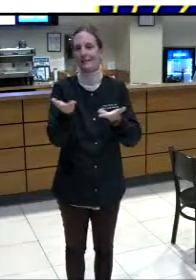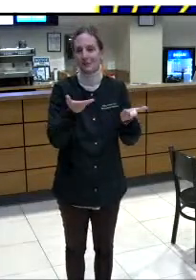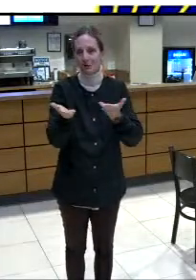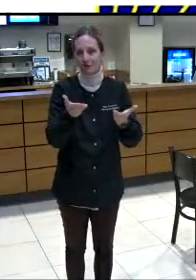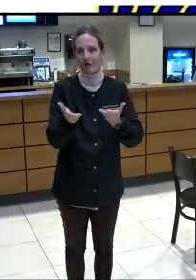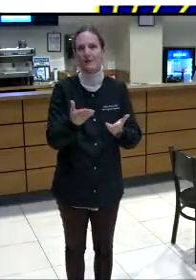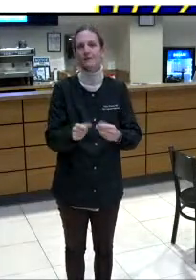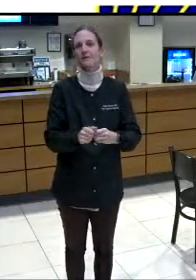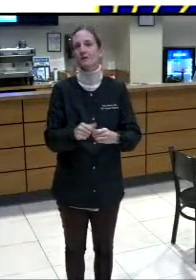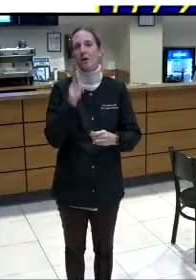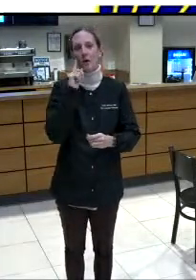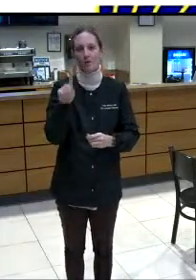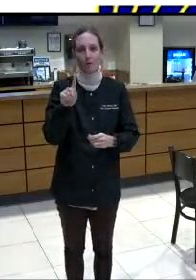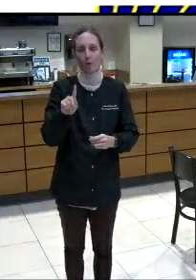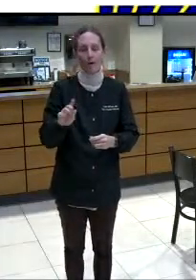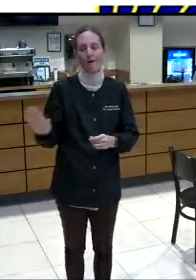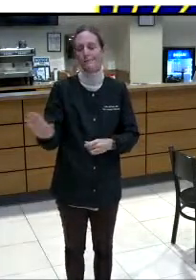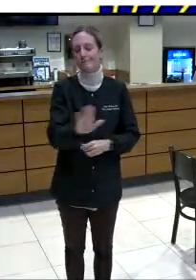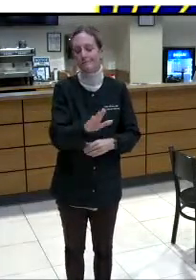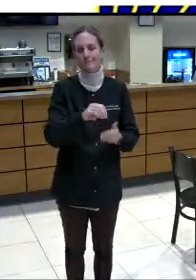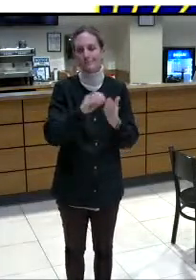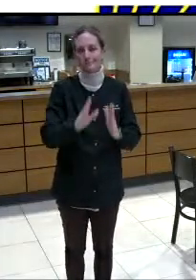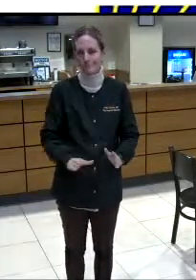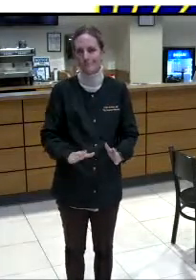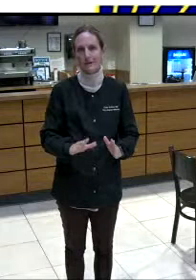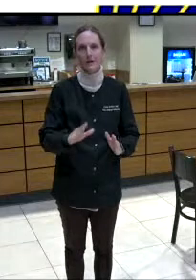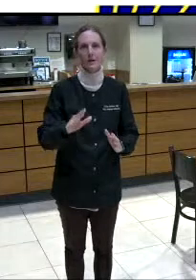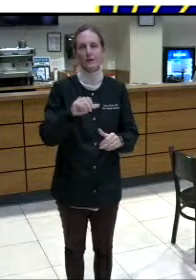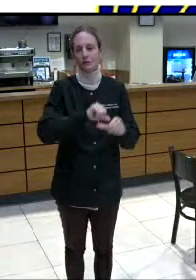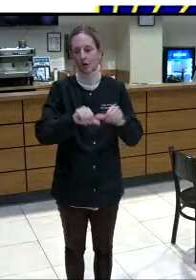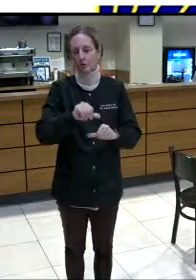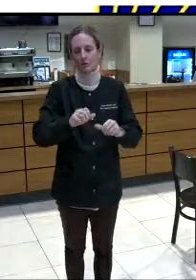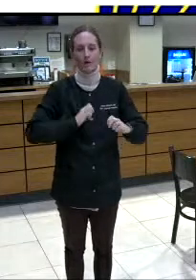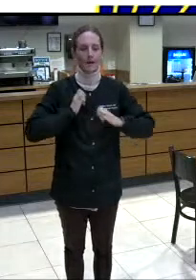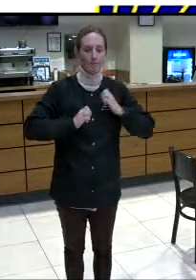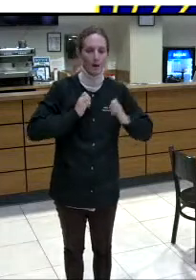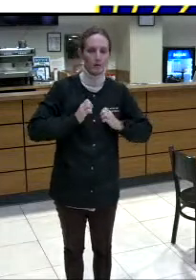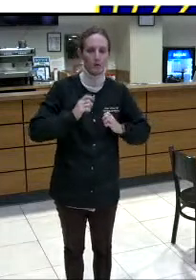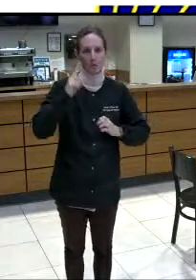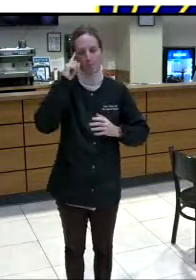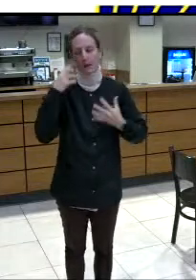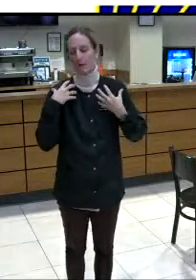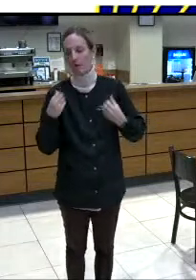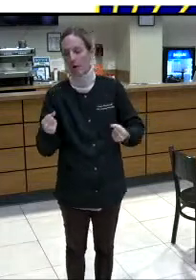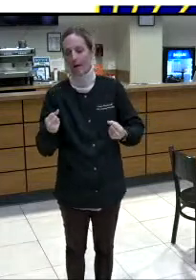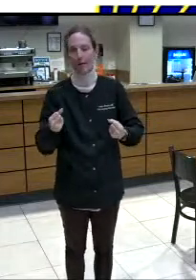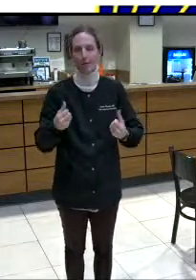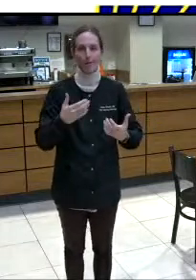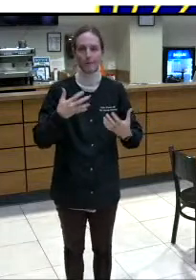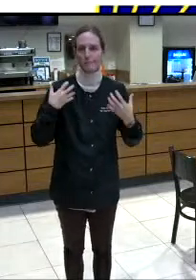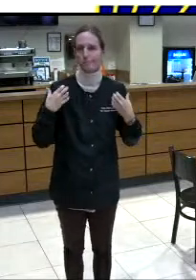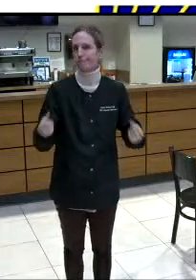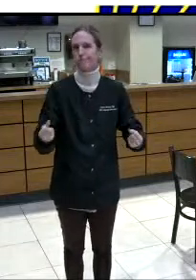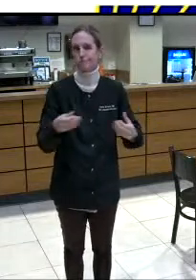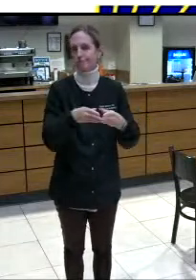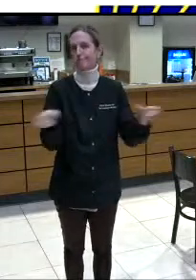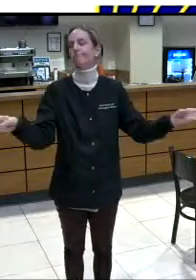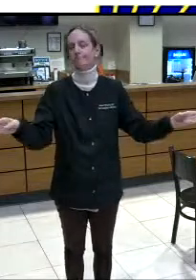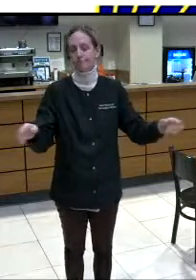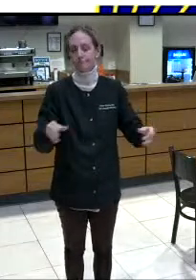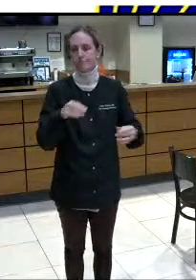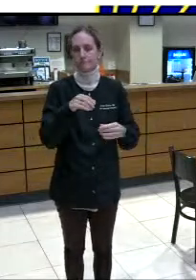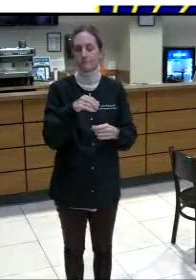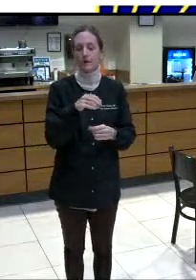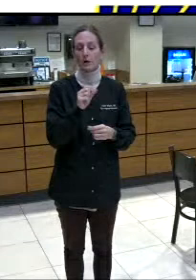social, emotional, mental, and behavioral well-being of our students. Our next goal right now is to work on SEL for our